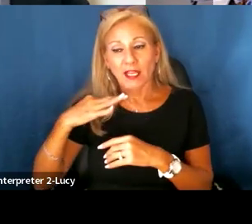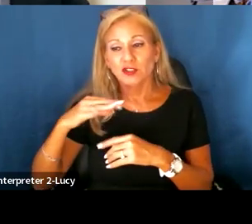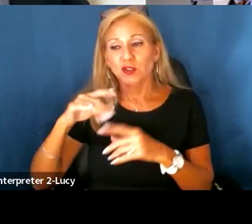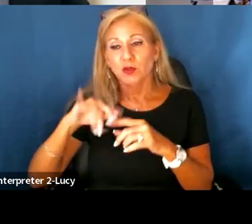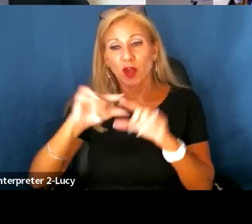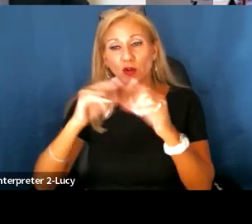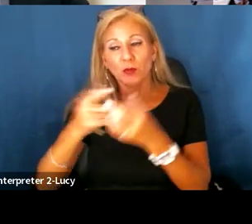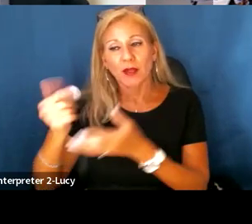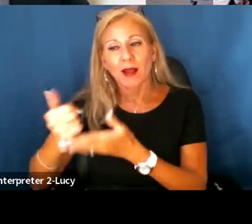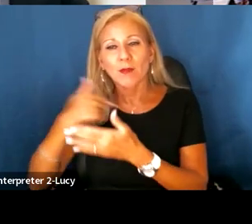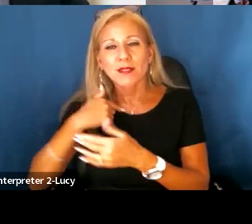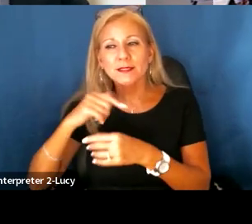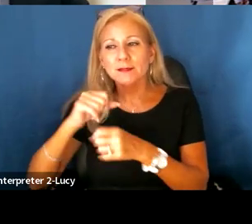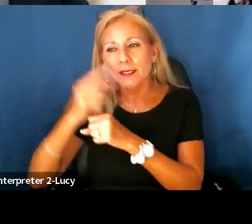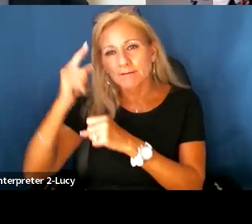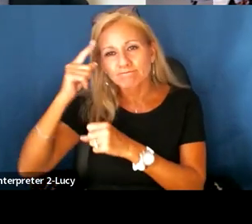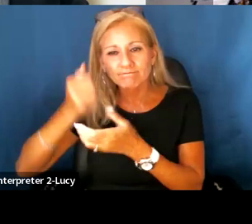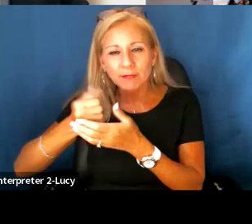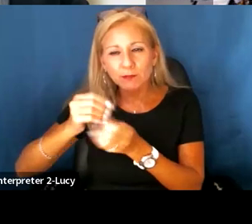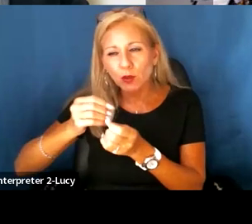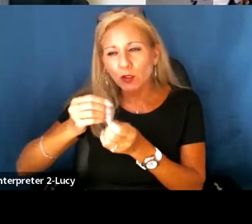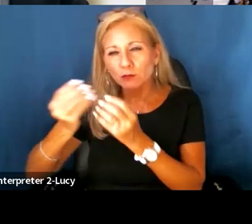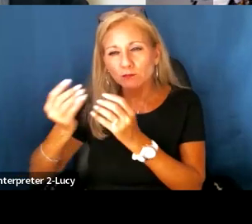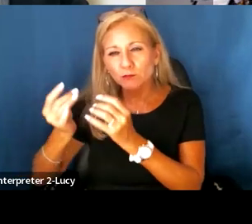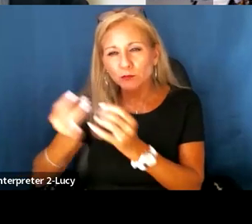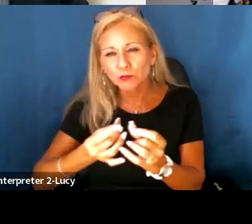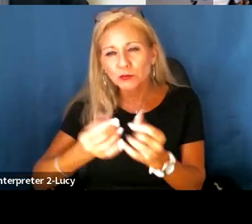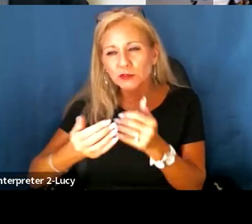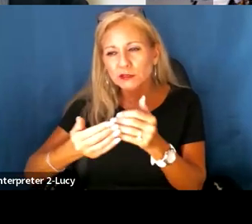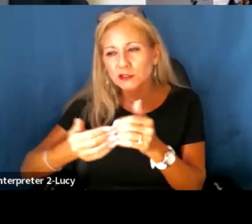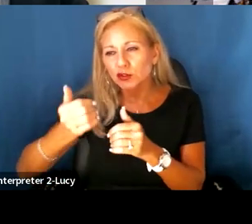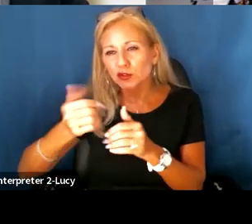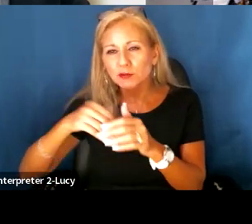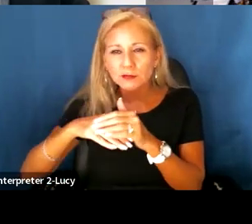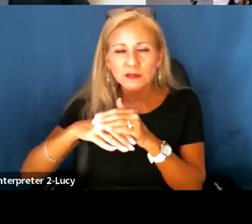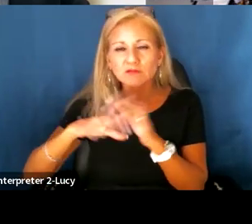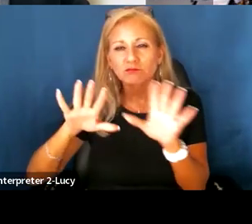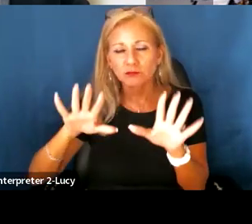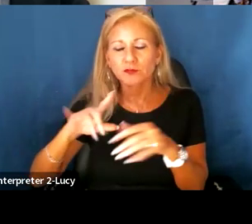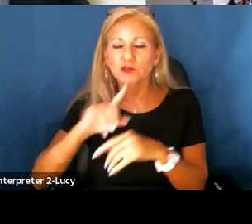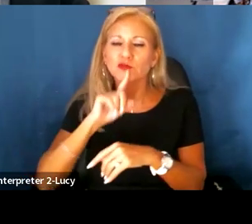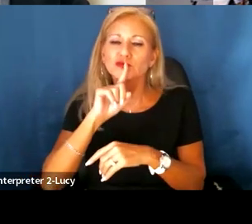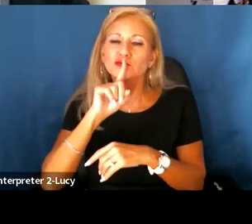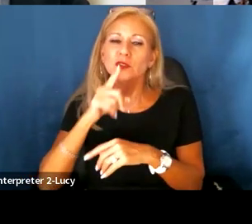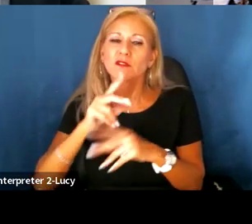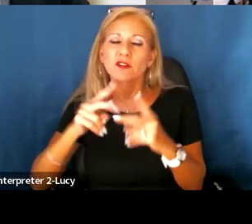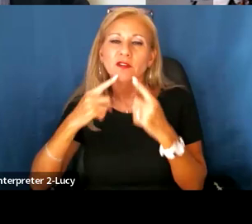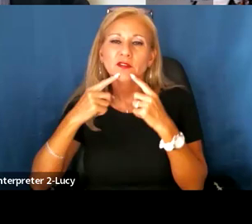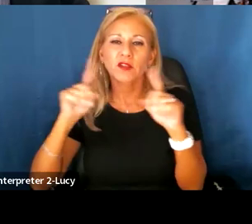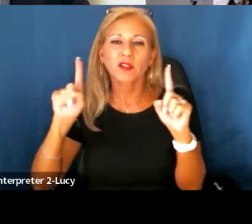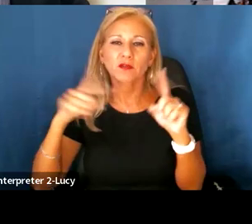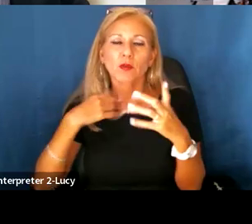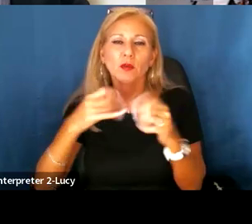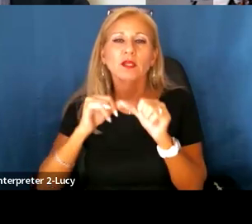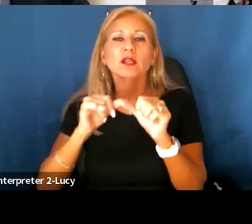they could help us with making that more streamlined, easier to use. So just really, it's been very effective, and we want